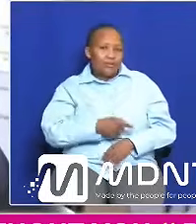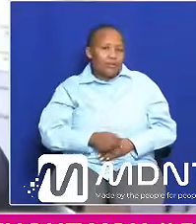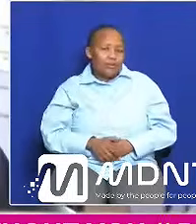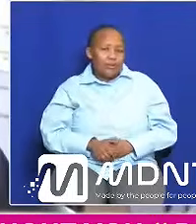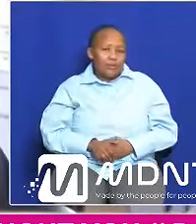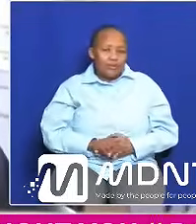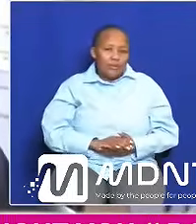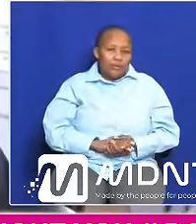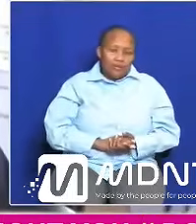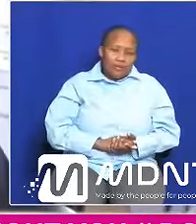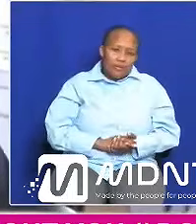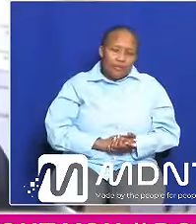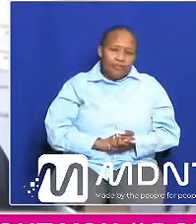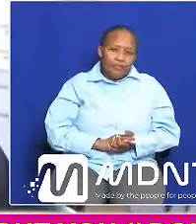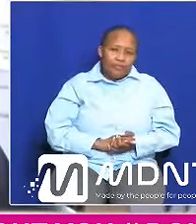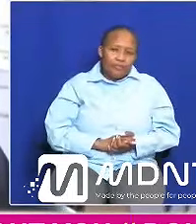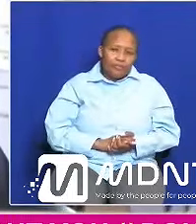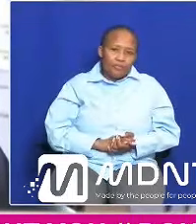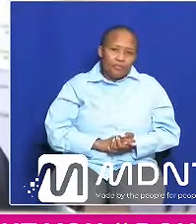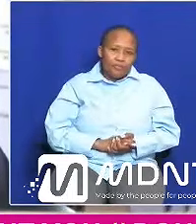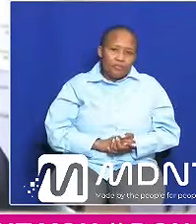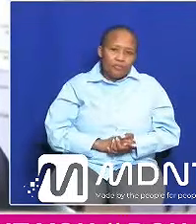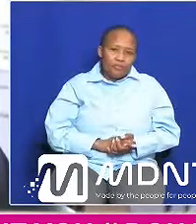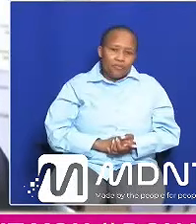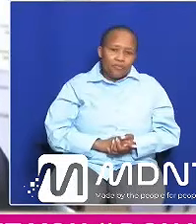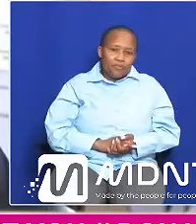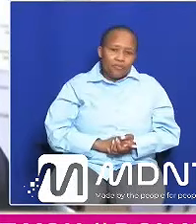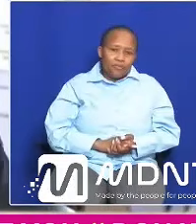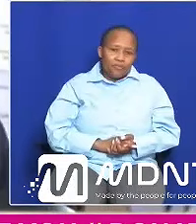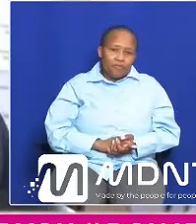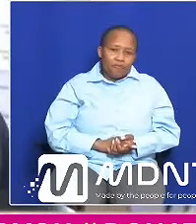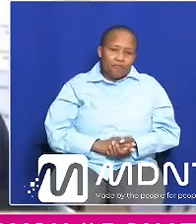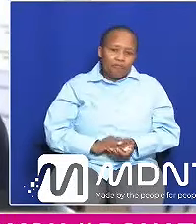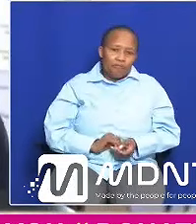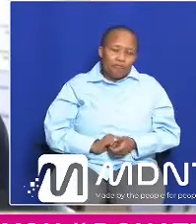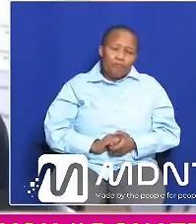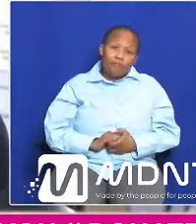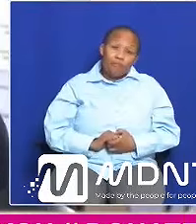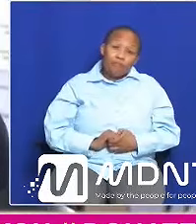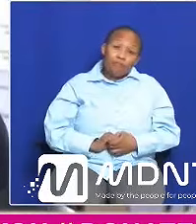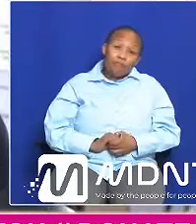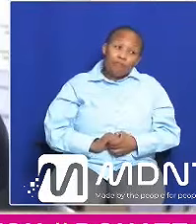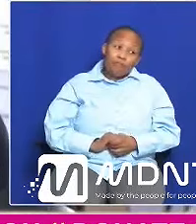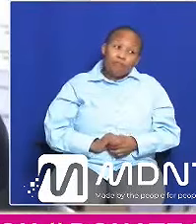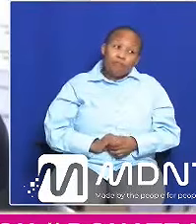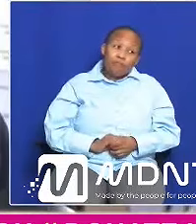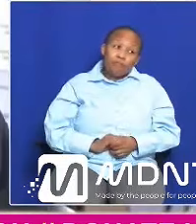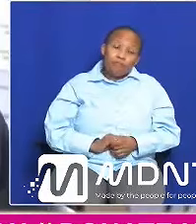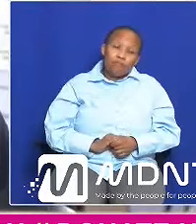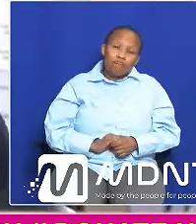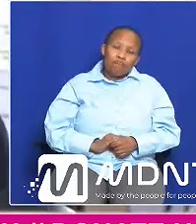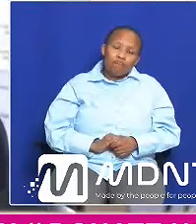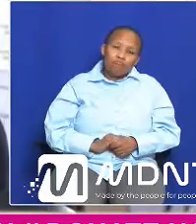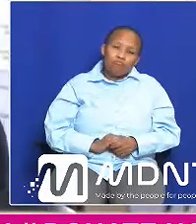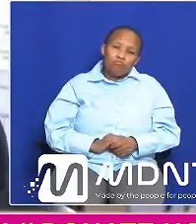What would you say, what would your comment be if I suggested that there is evidence that this company paid